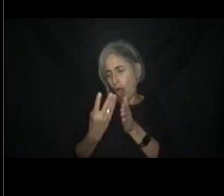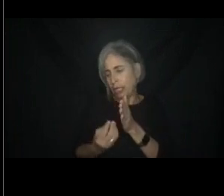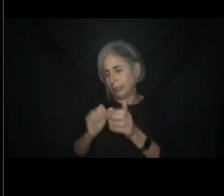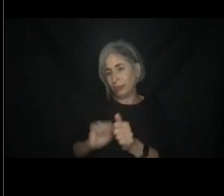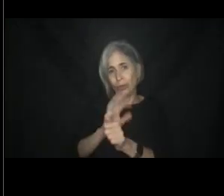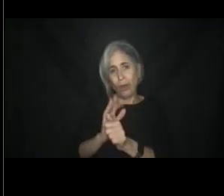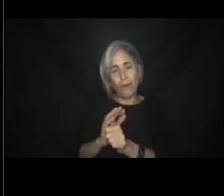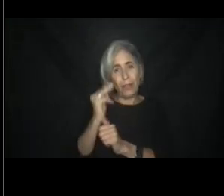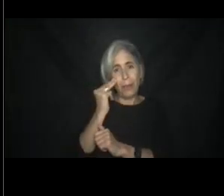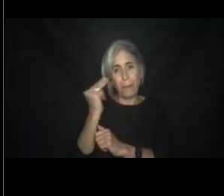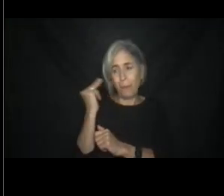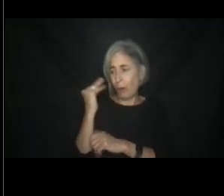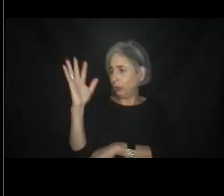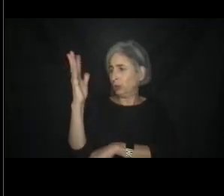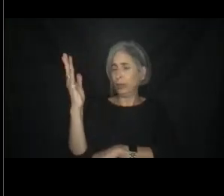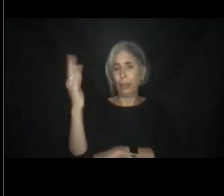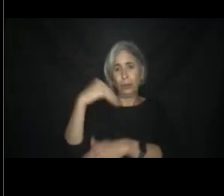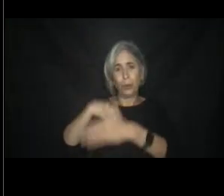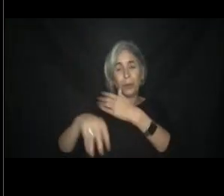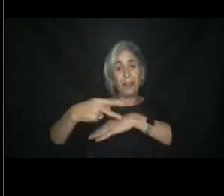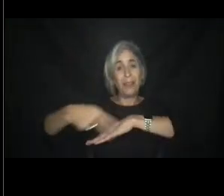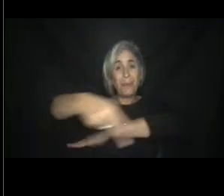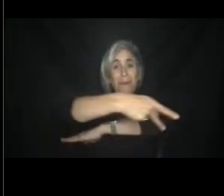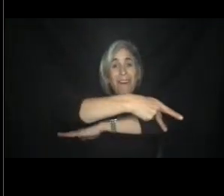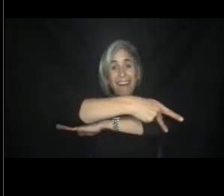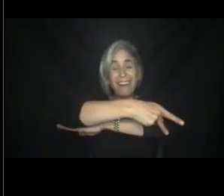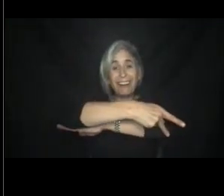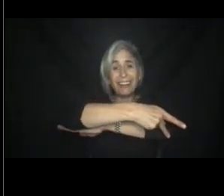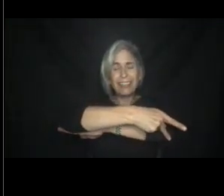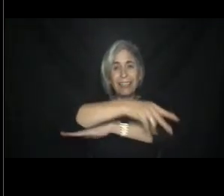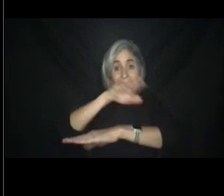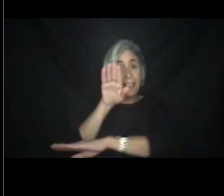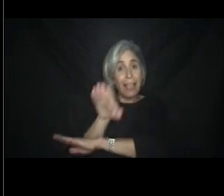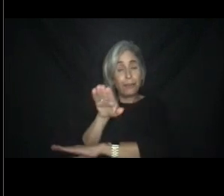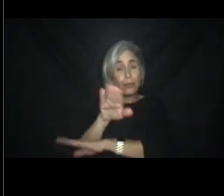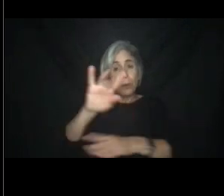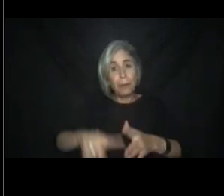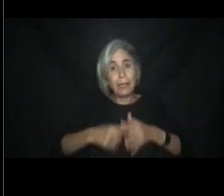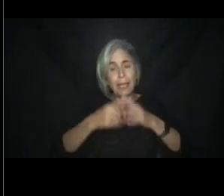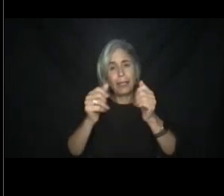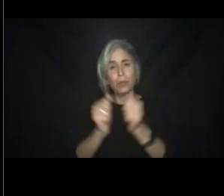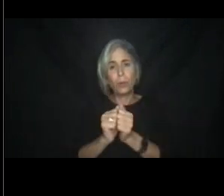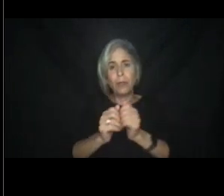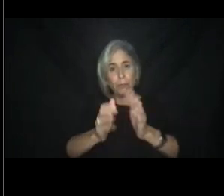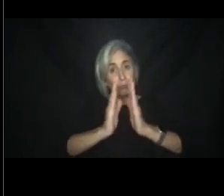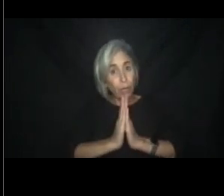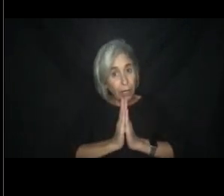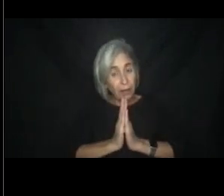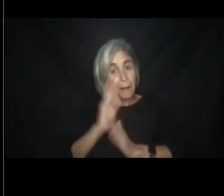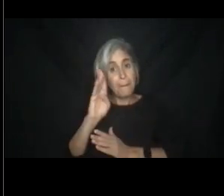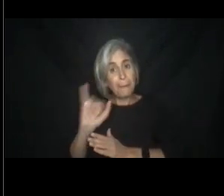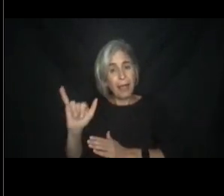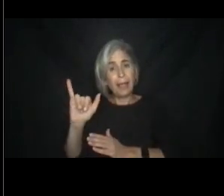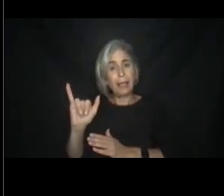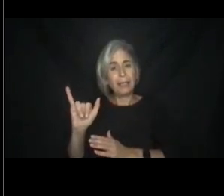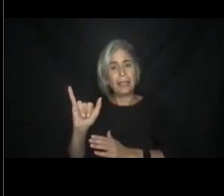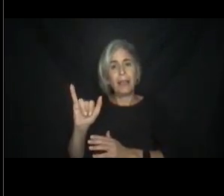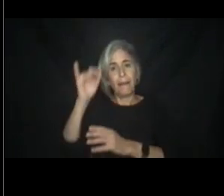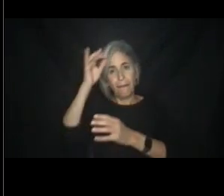the memorial tree as you enter the park. The afternoon will begin with an invocation presented by an